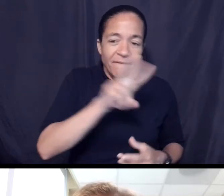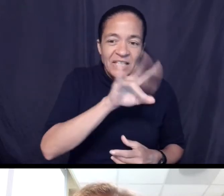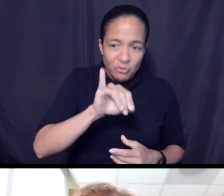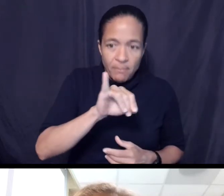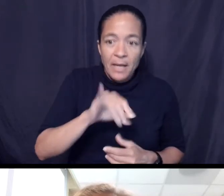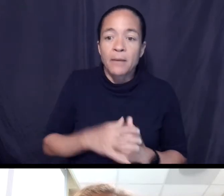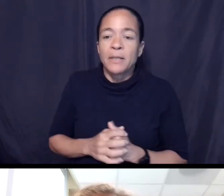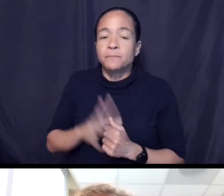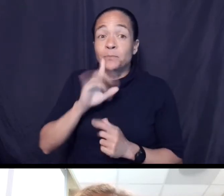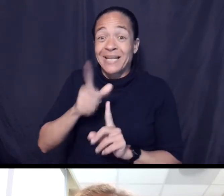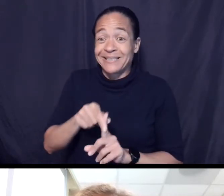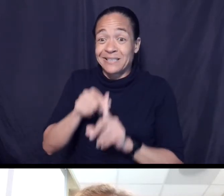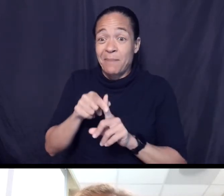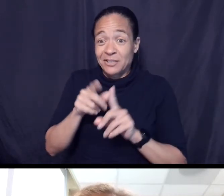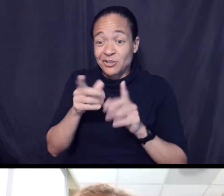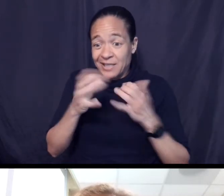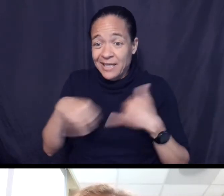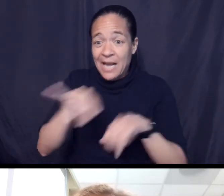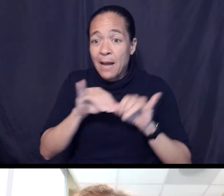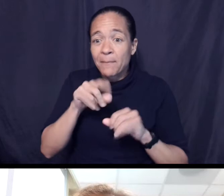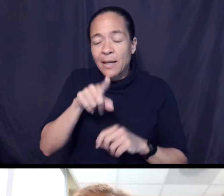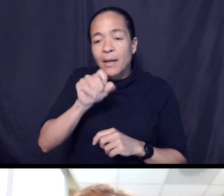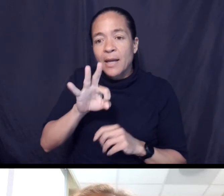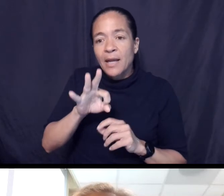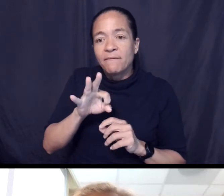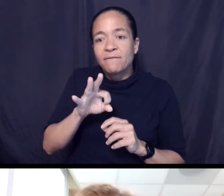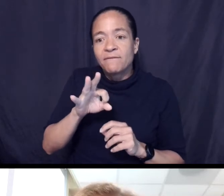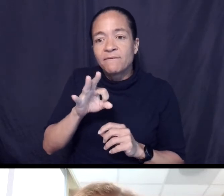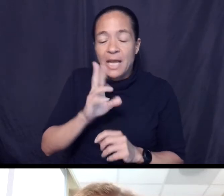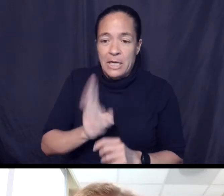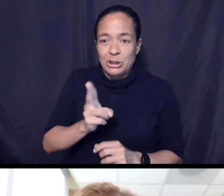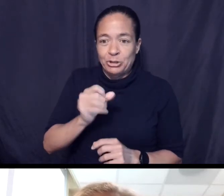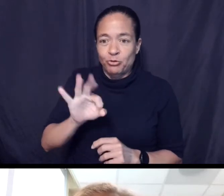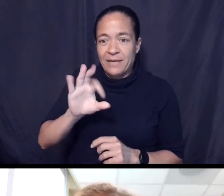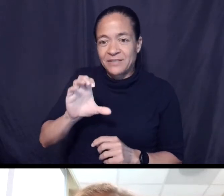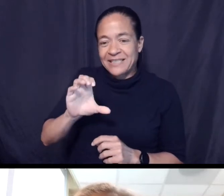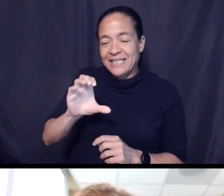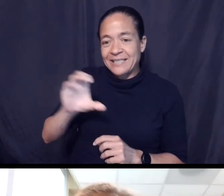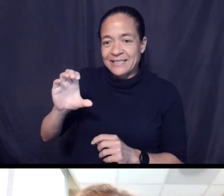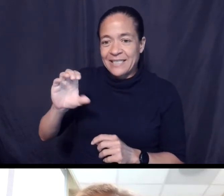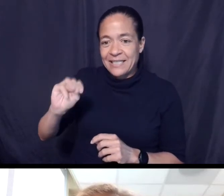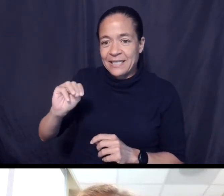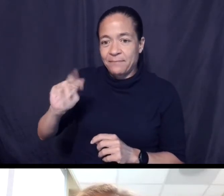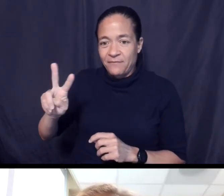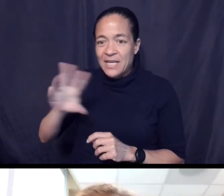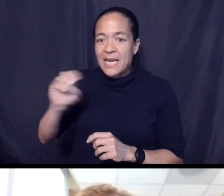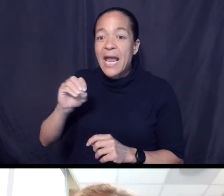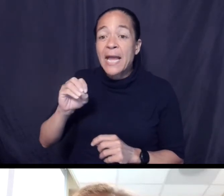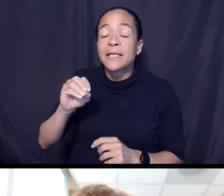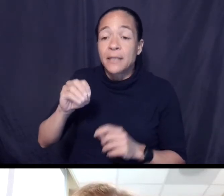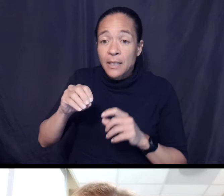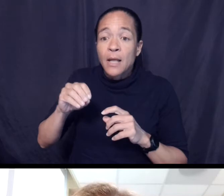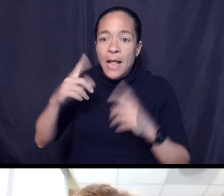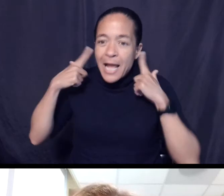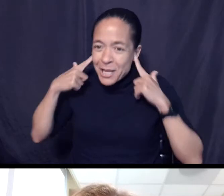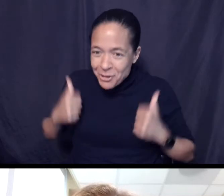especially common in children who have a history of congenital CMV and who also have developed the sensory neural